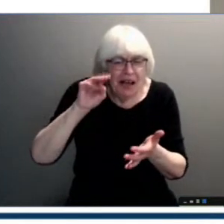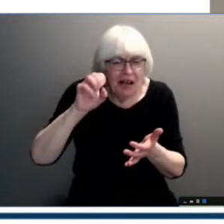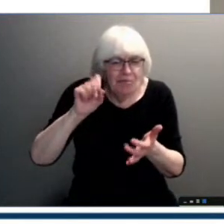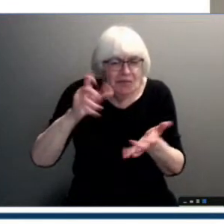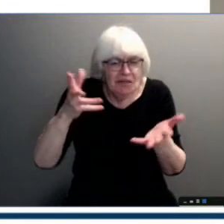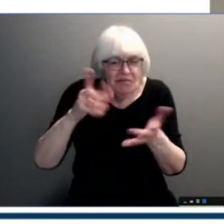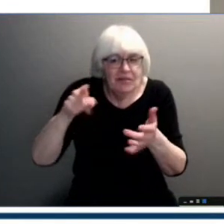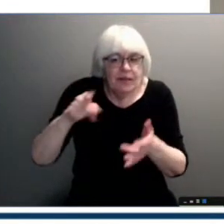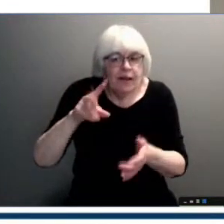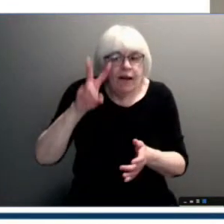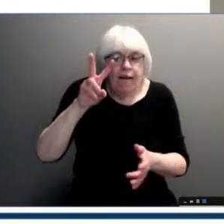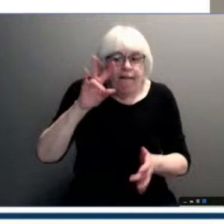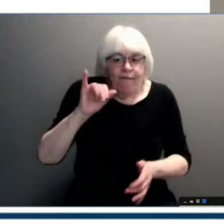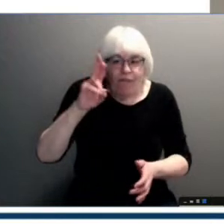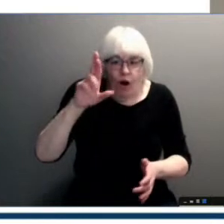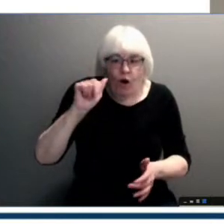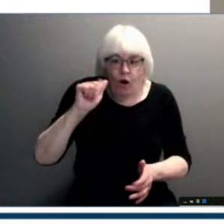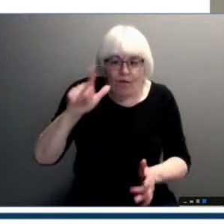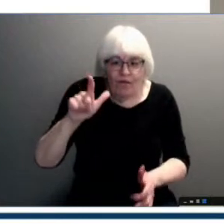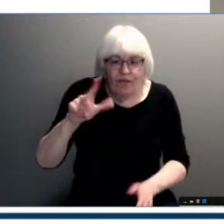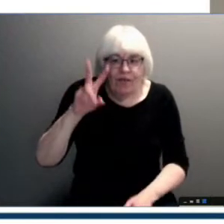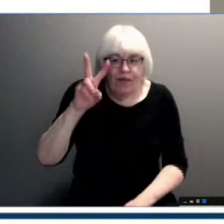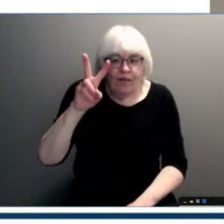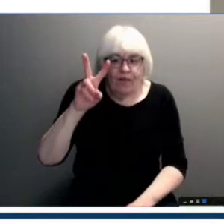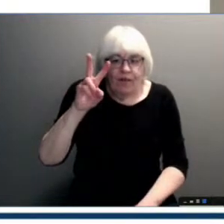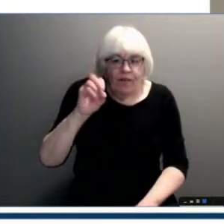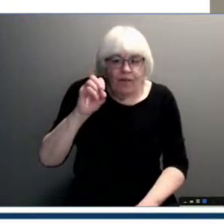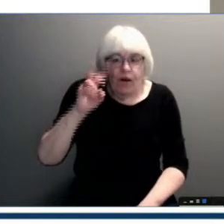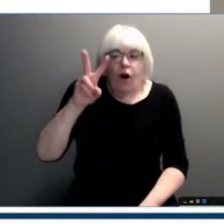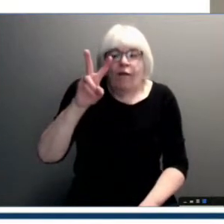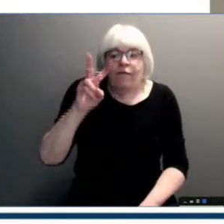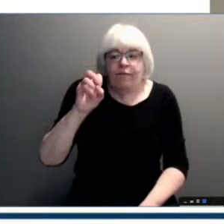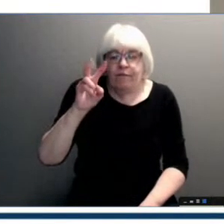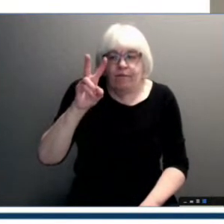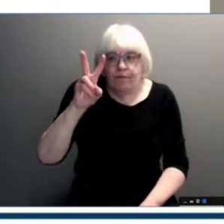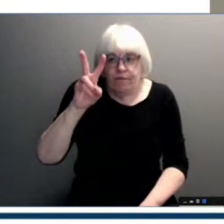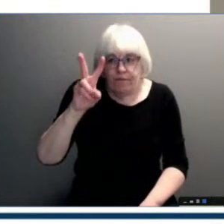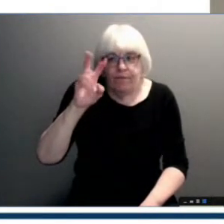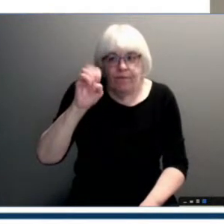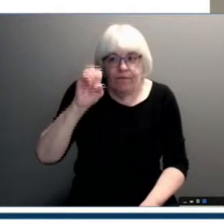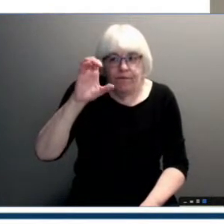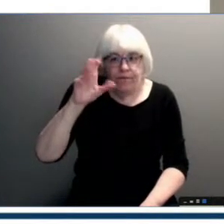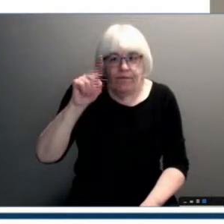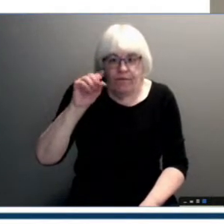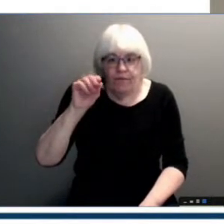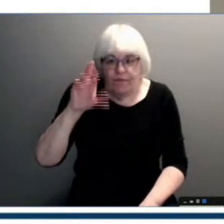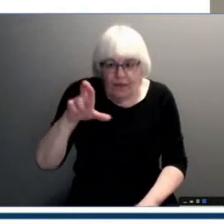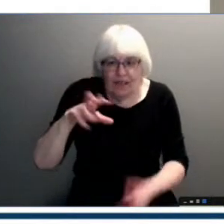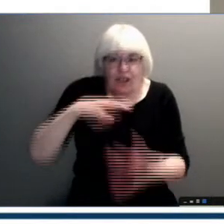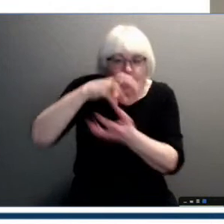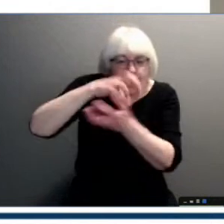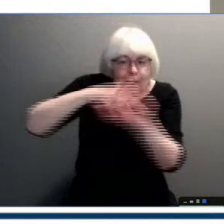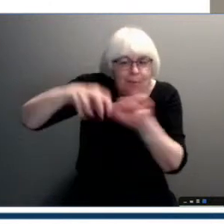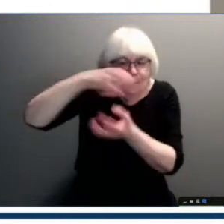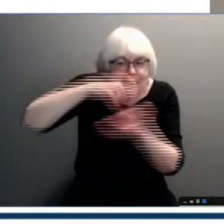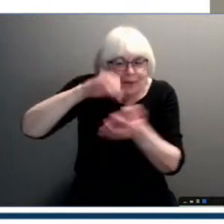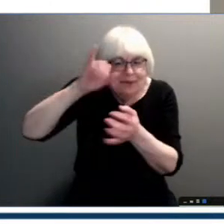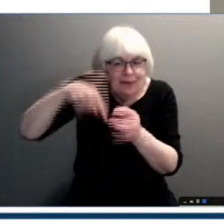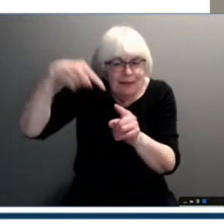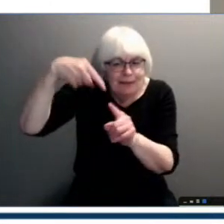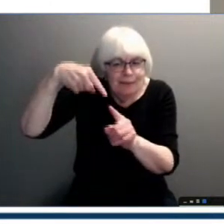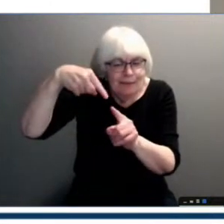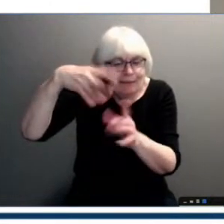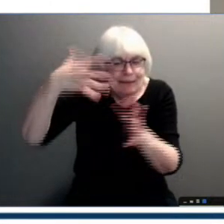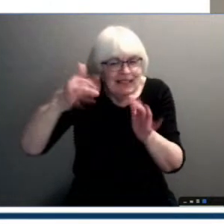Scotians have had mRNA vaccine, or at least had the mixed schedule that we believe are comfortable that there is